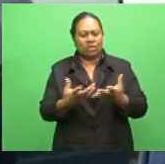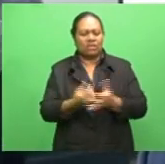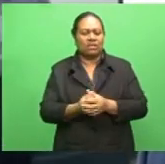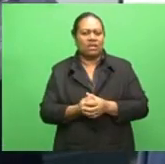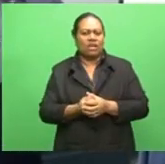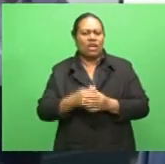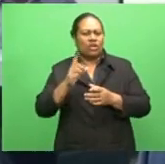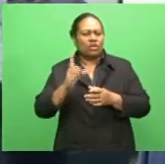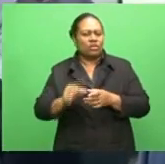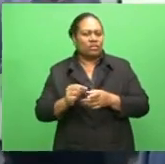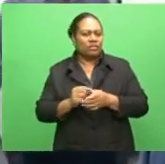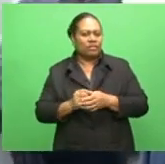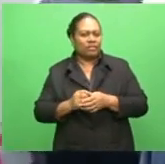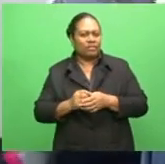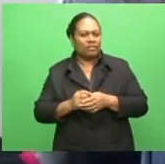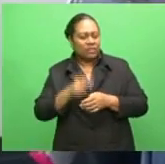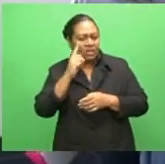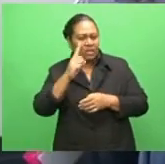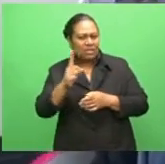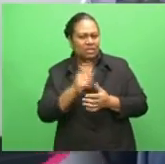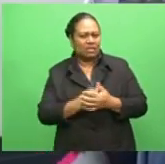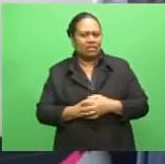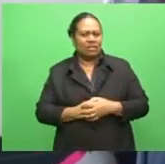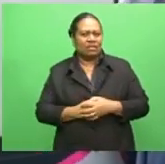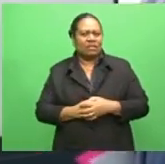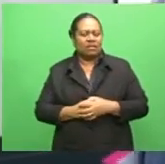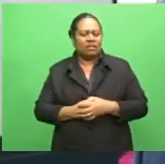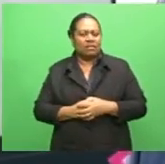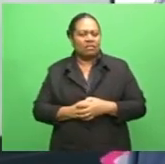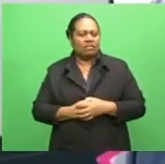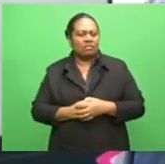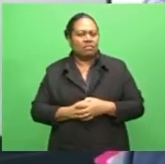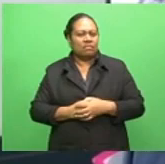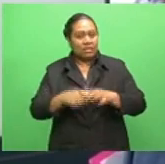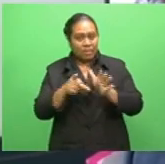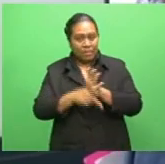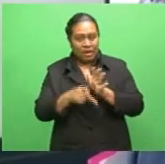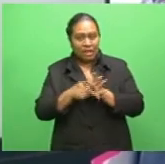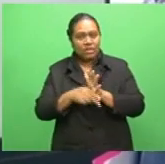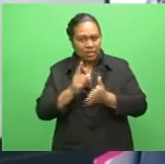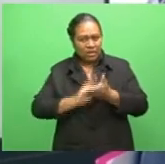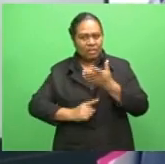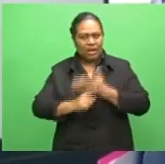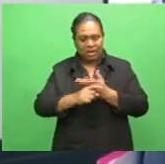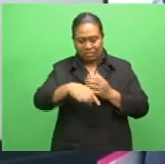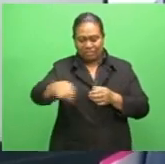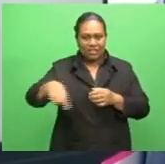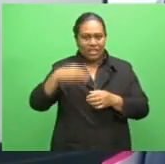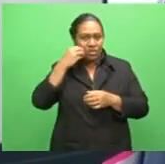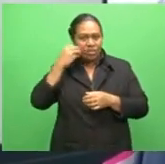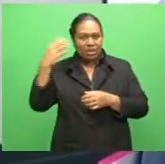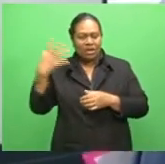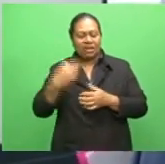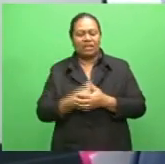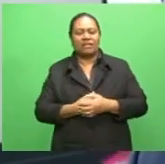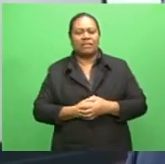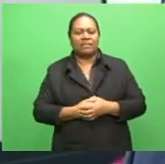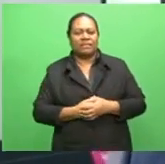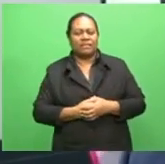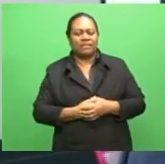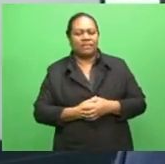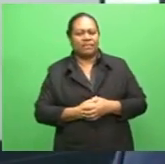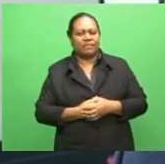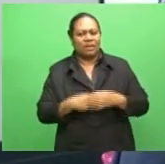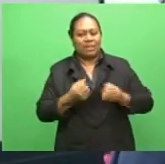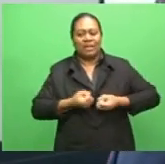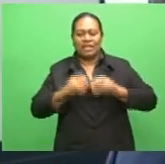do have the FCCC to monitor so that the prices actually within the supermarket, so etc. that have been given